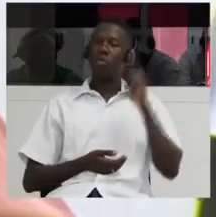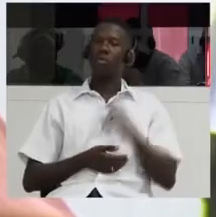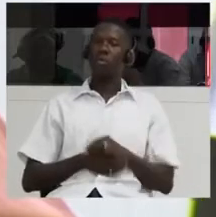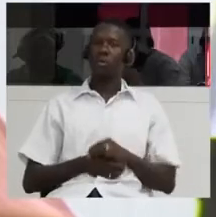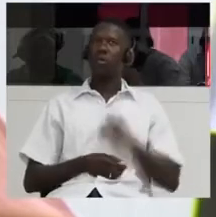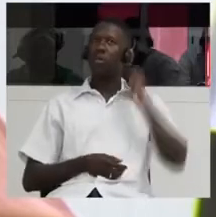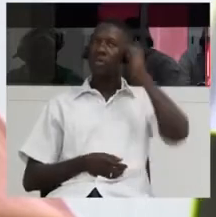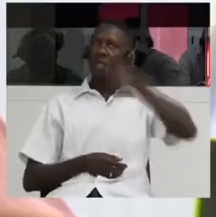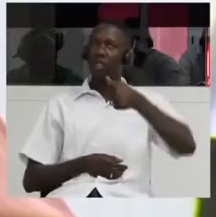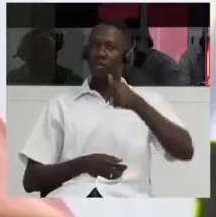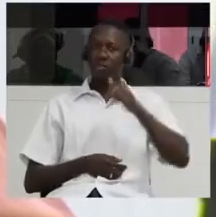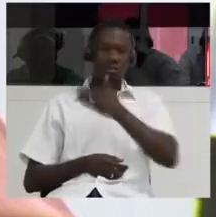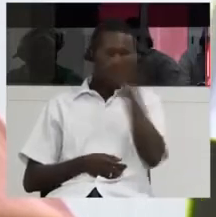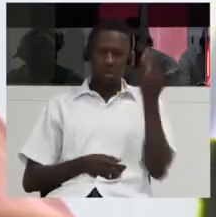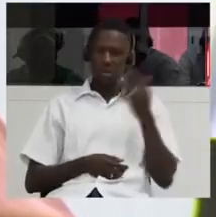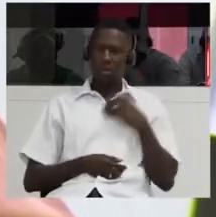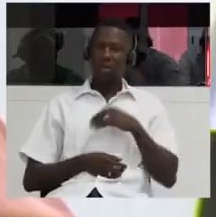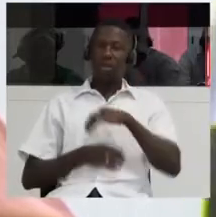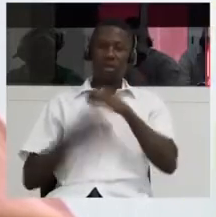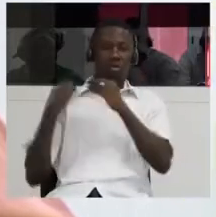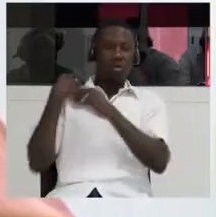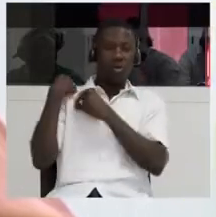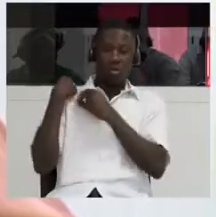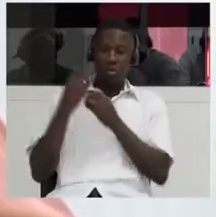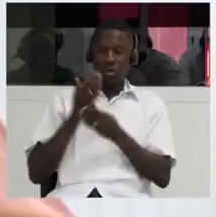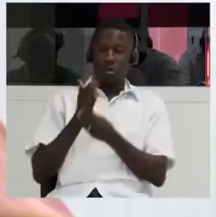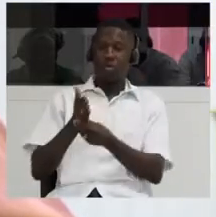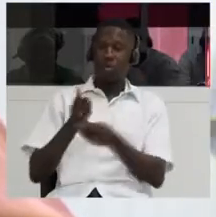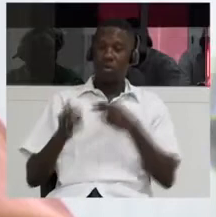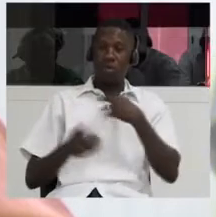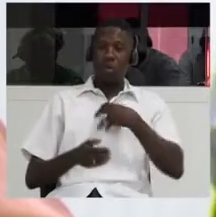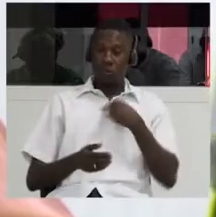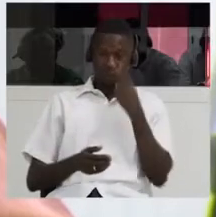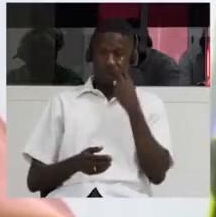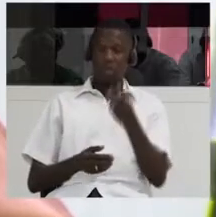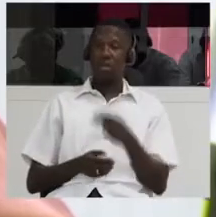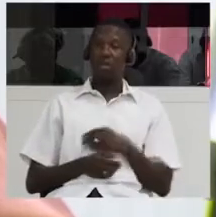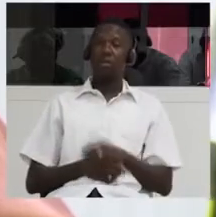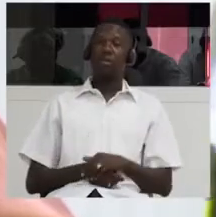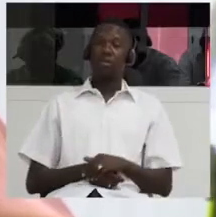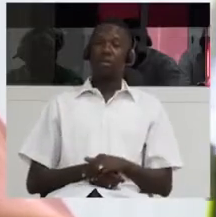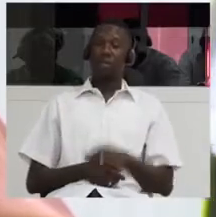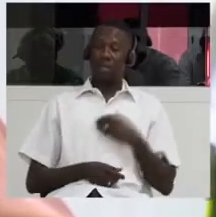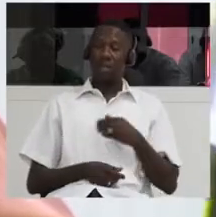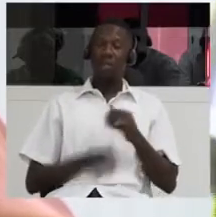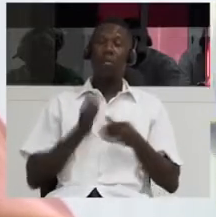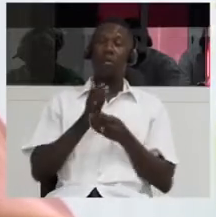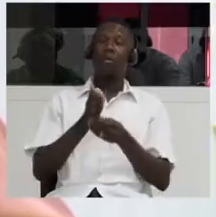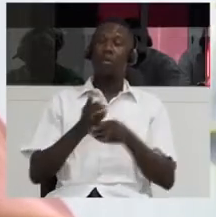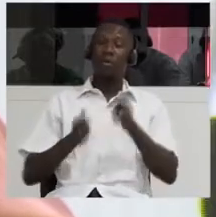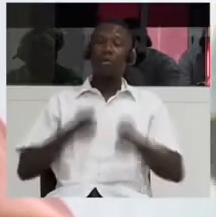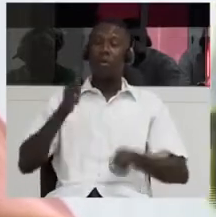Tomorrow morning, the battalion commander want to see us. That is battalion master parade without arms.